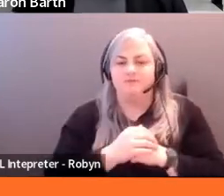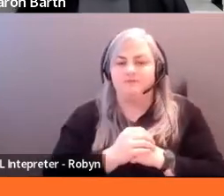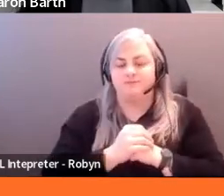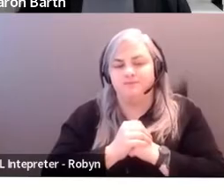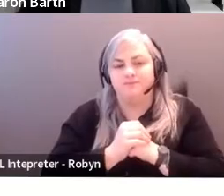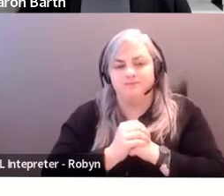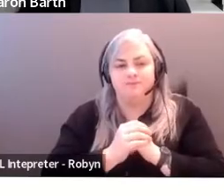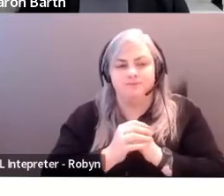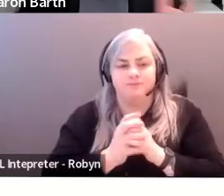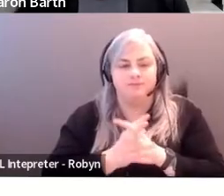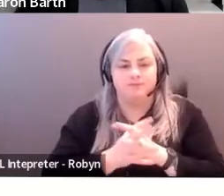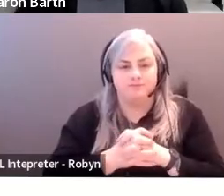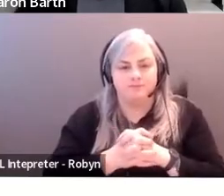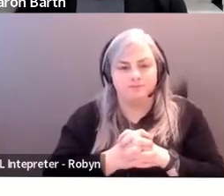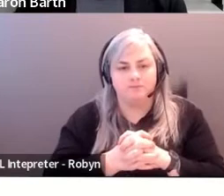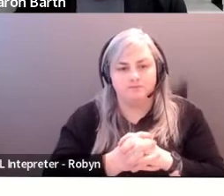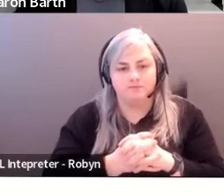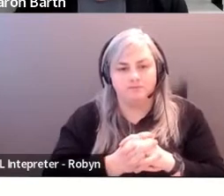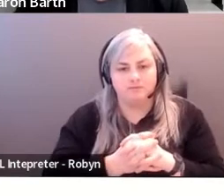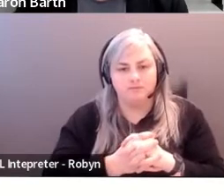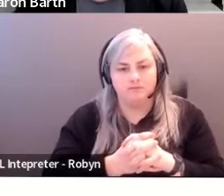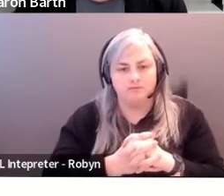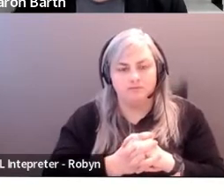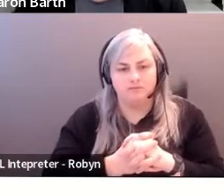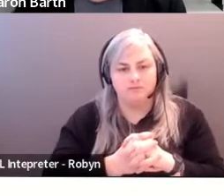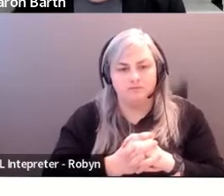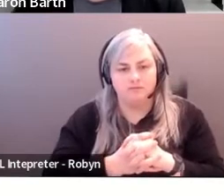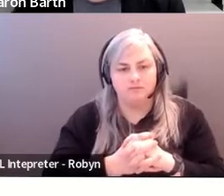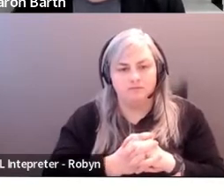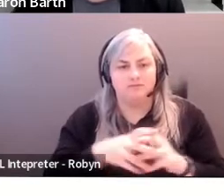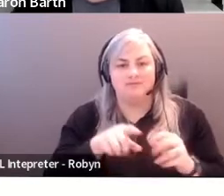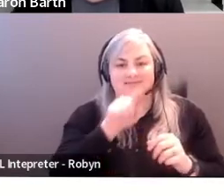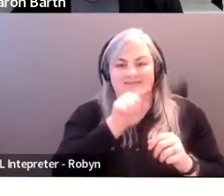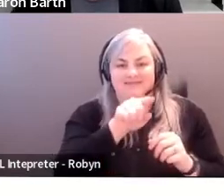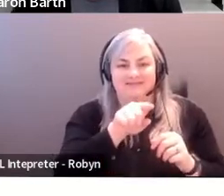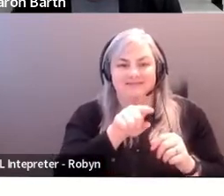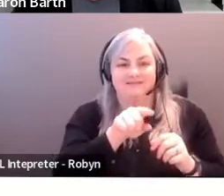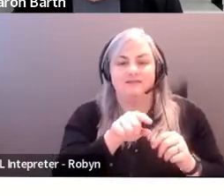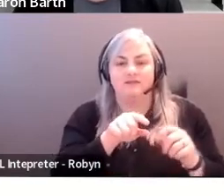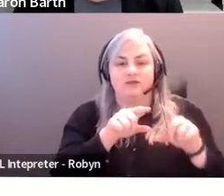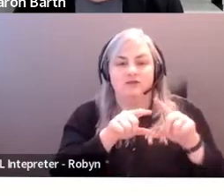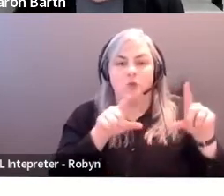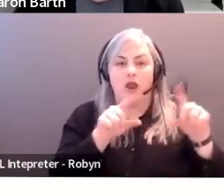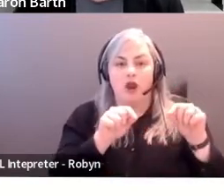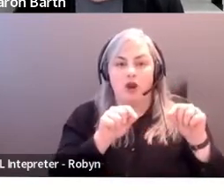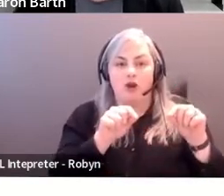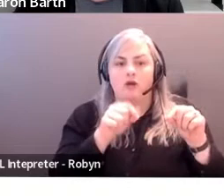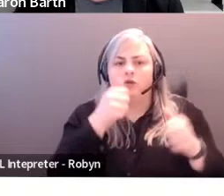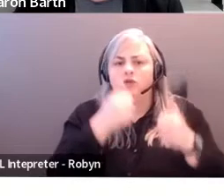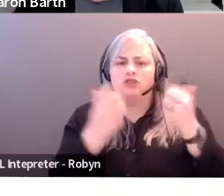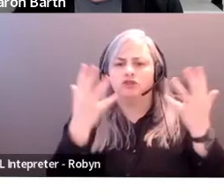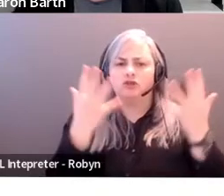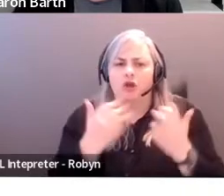Okay, so now which square here is darker, A or B?